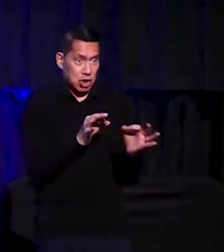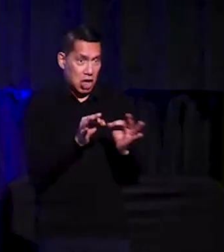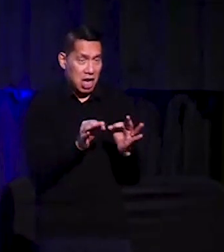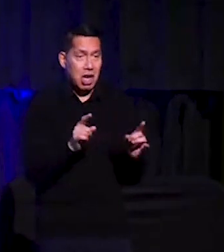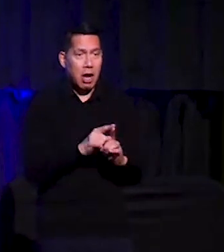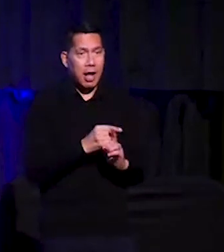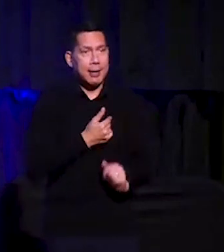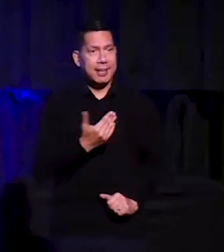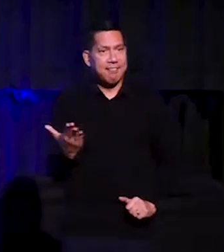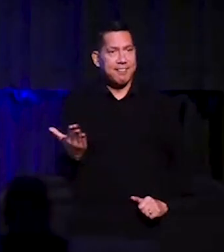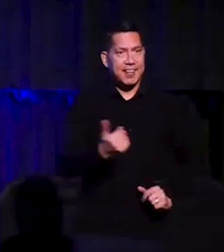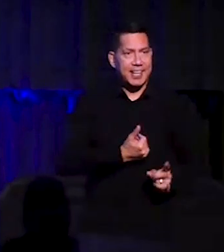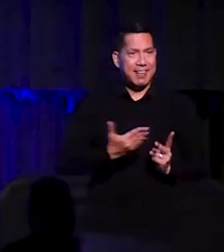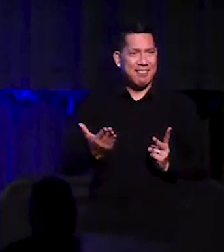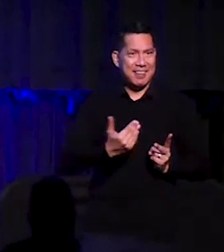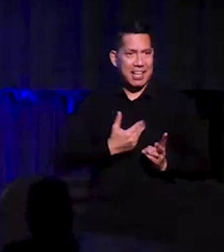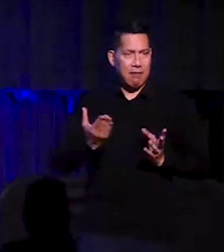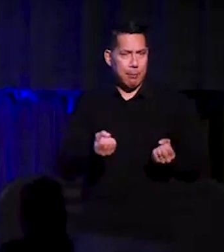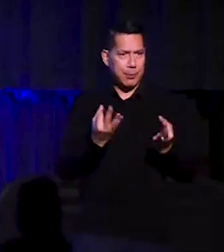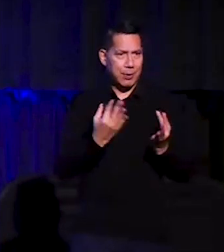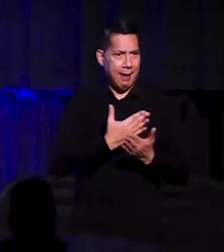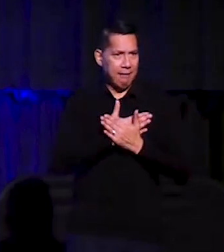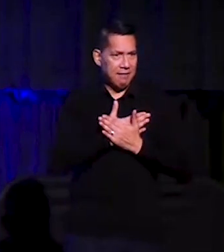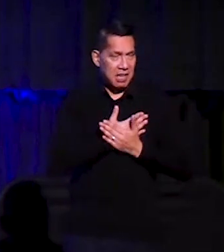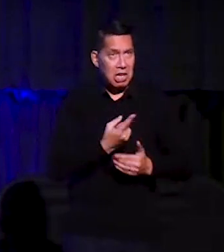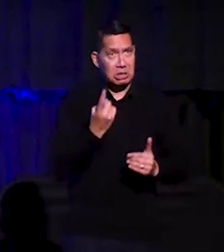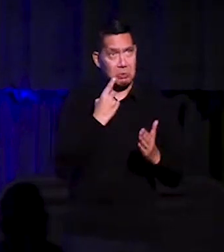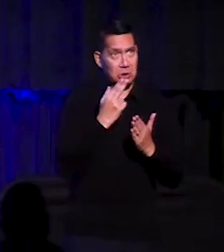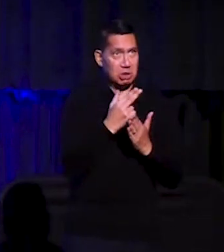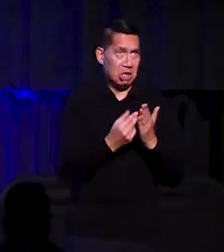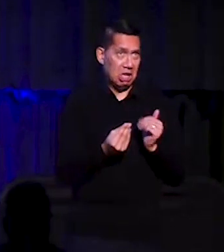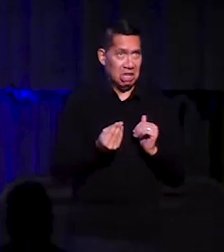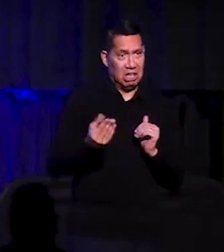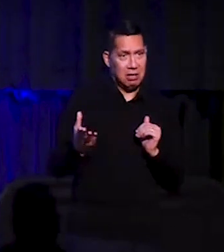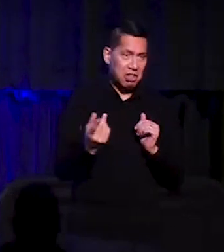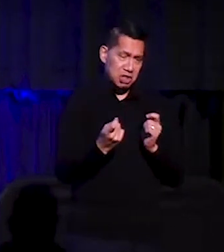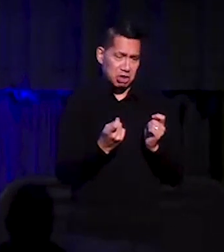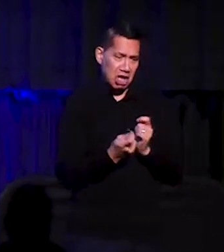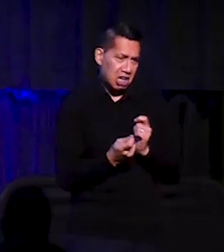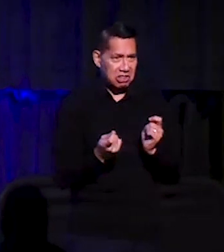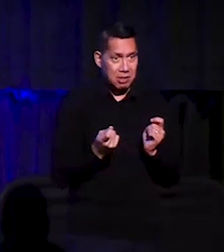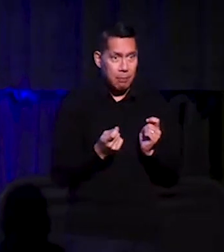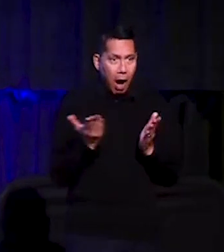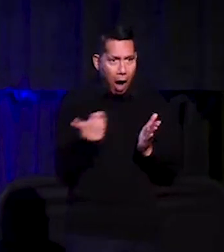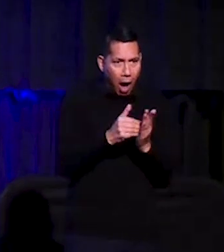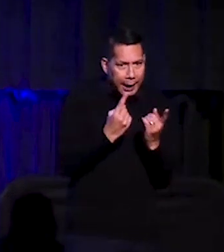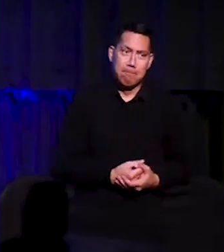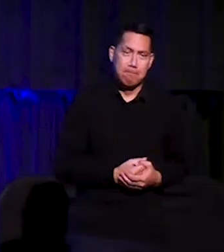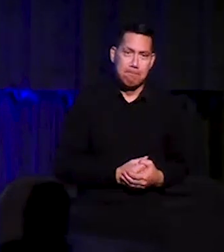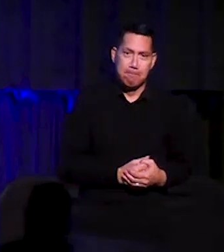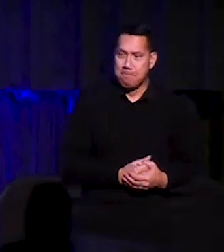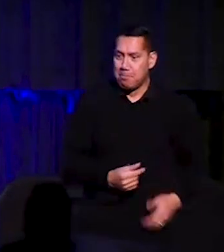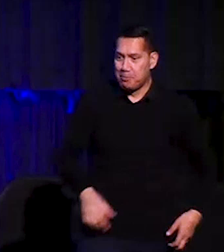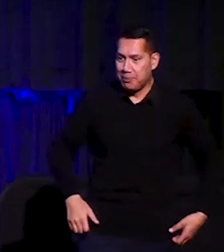give you flowers. No, nothing like that, but simple design like doing changes and care and listen.